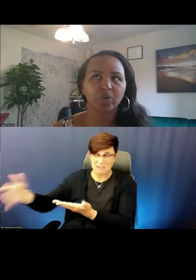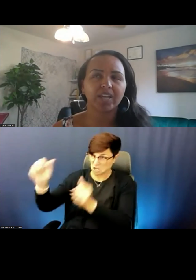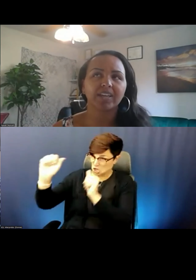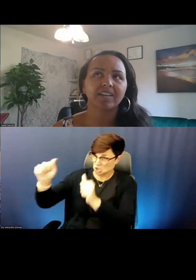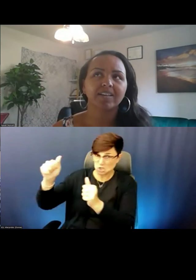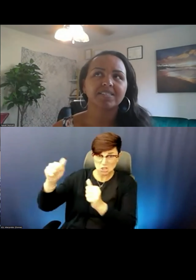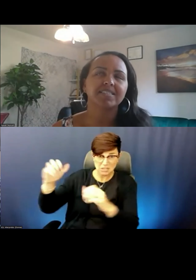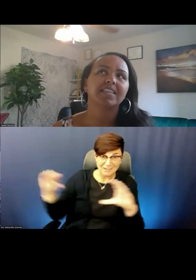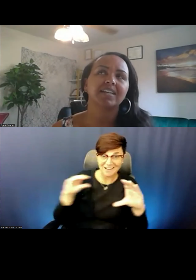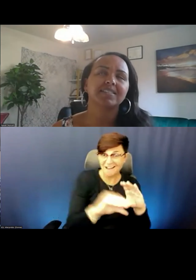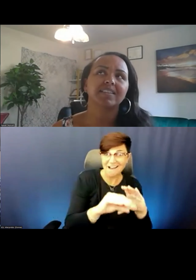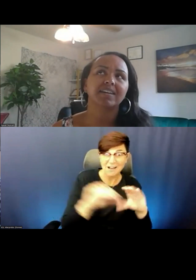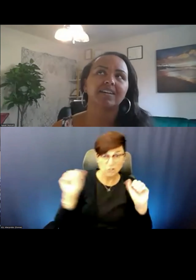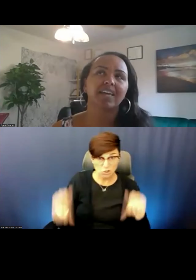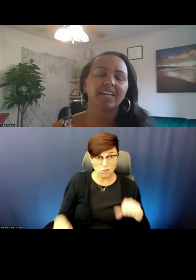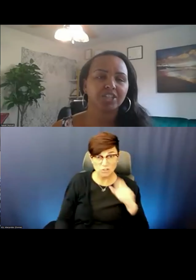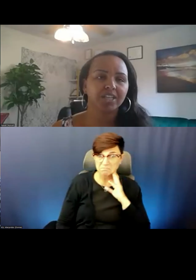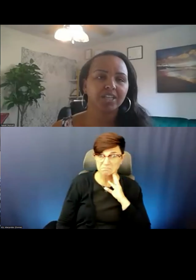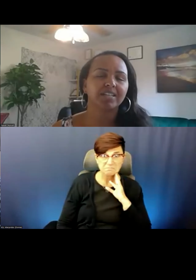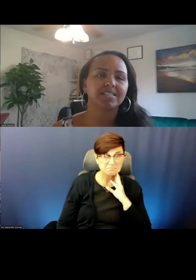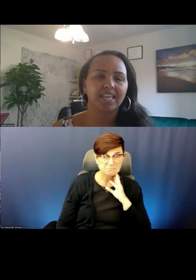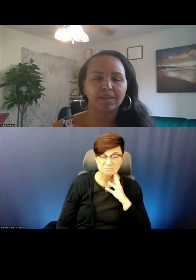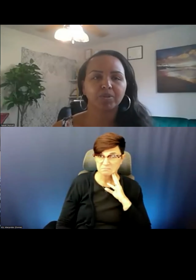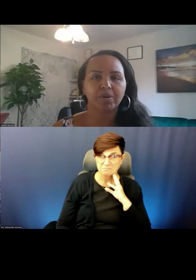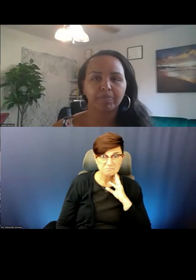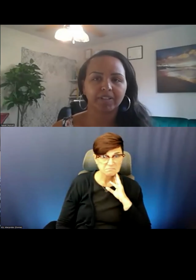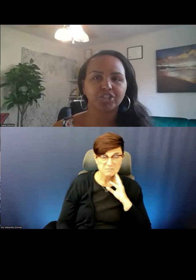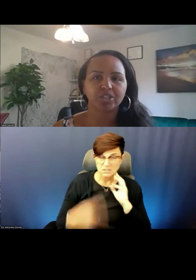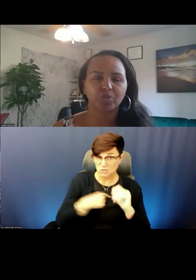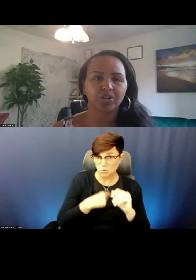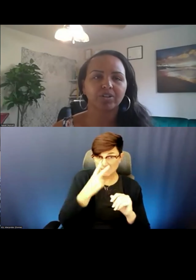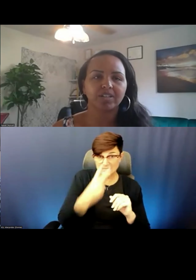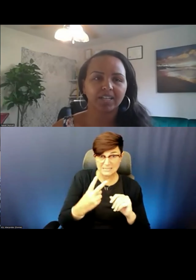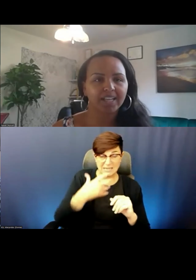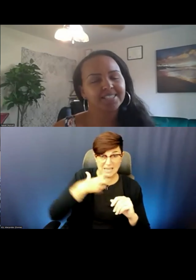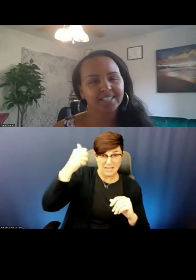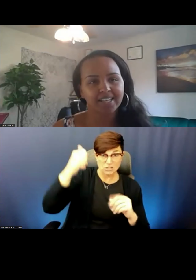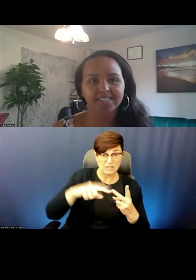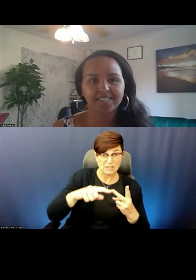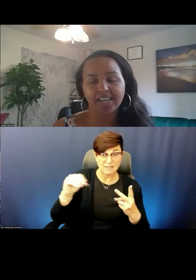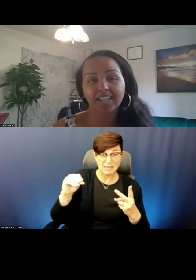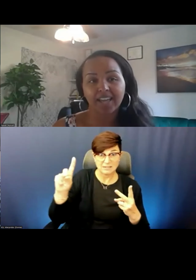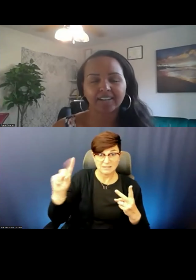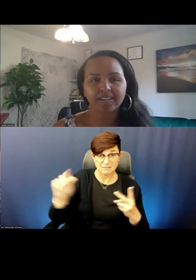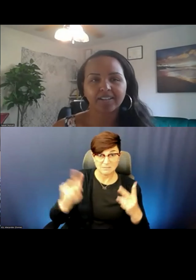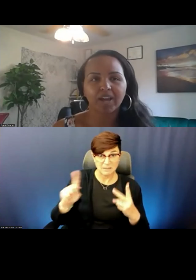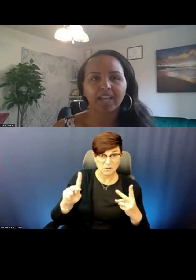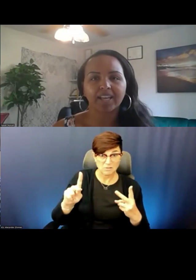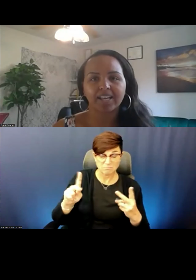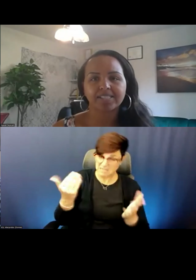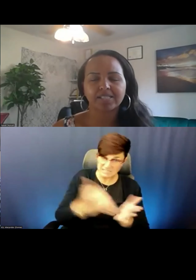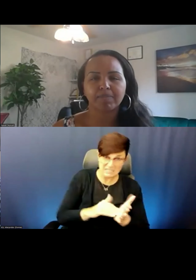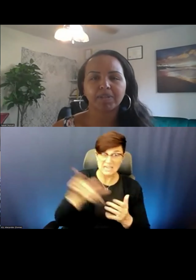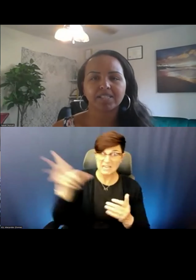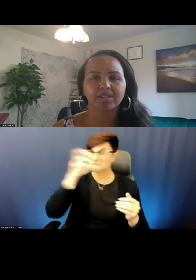that we see that the aging and disabled population were neglected, yes, yet again, right?